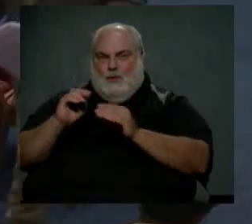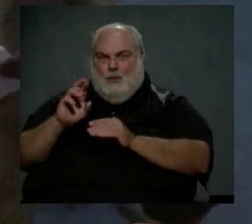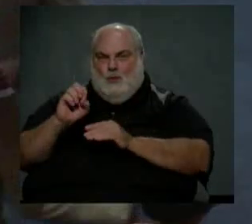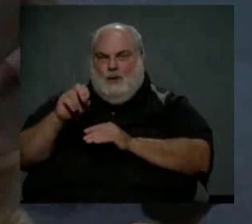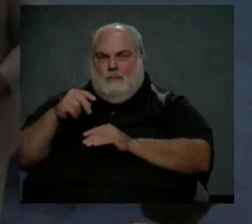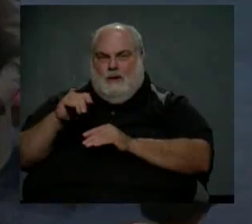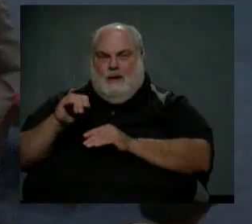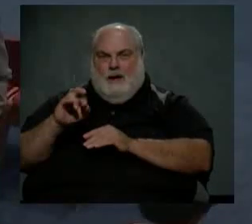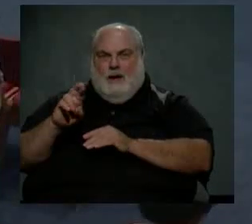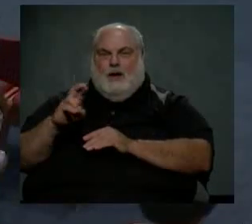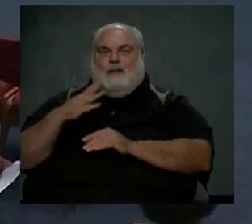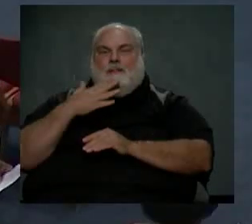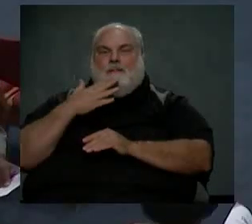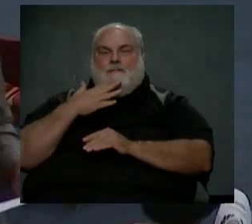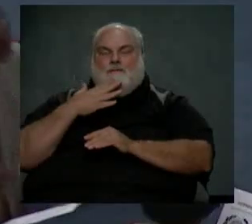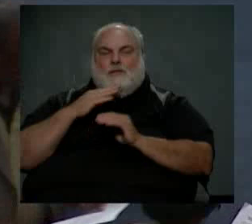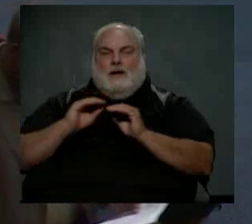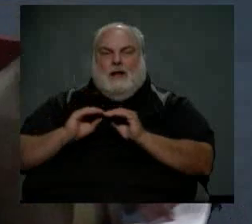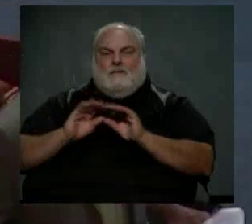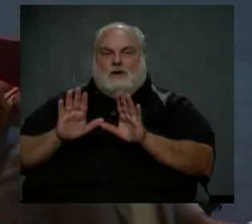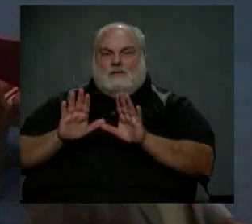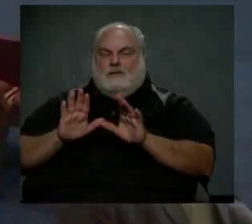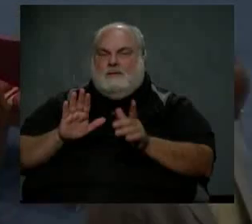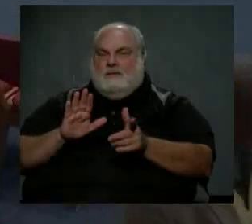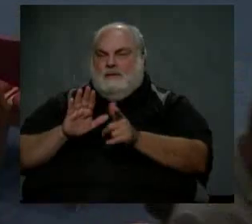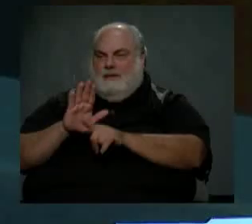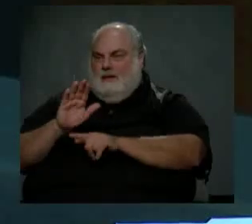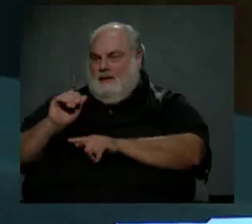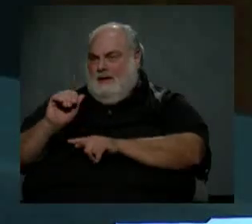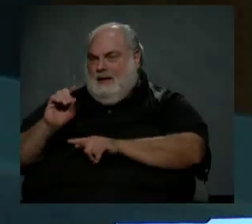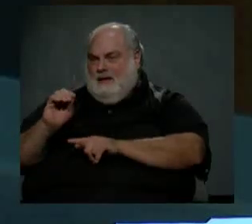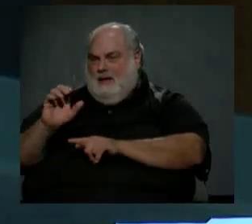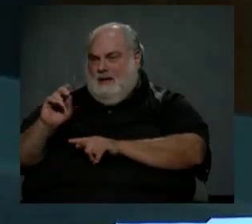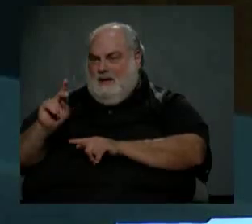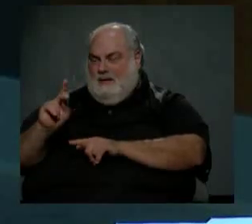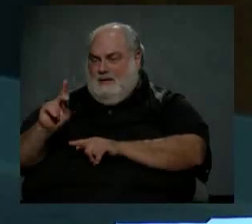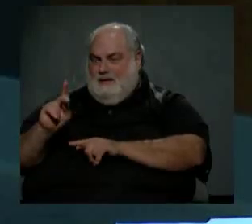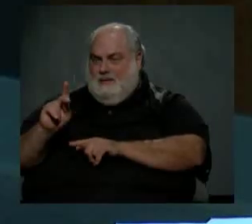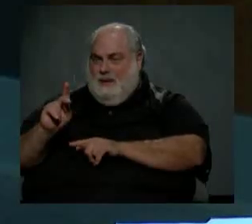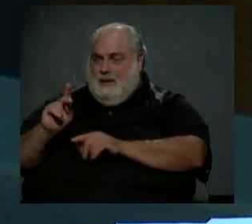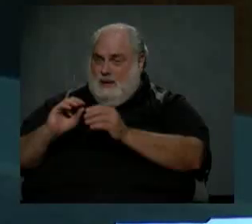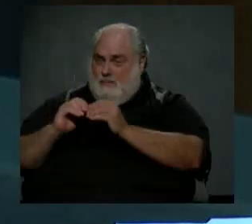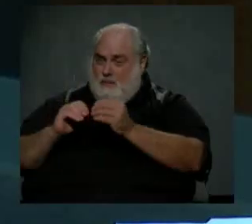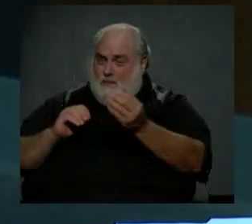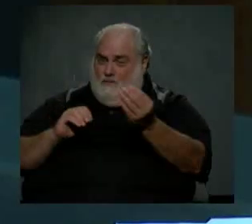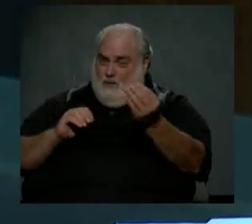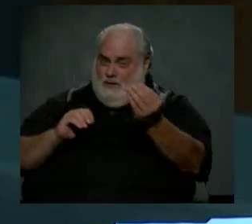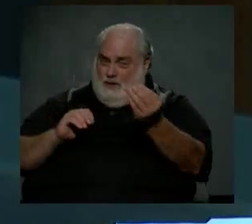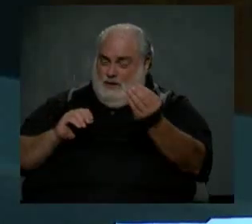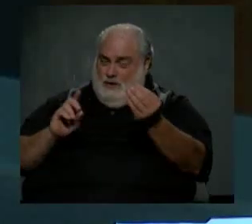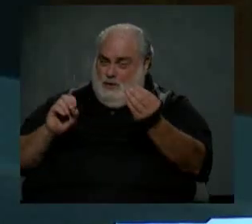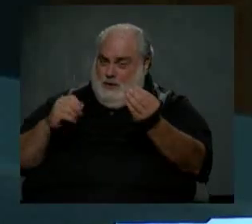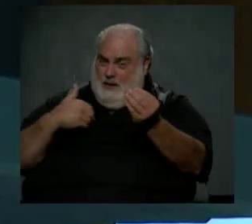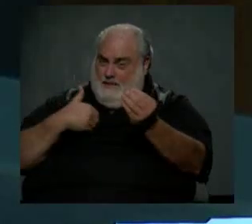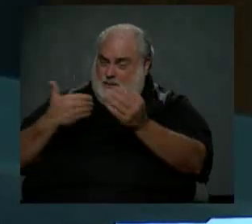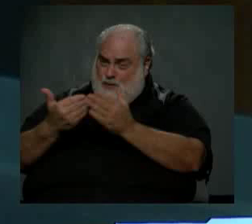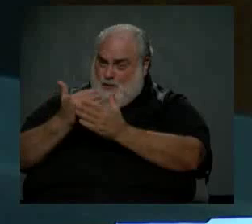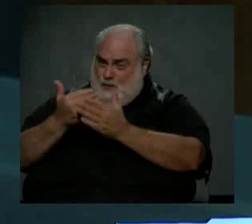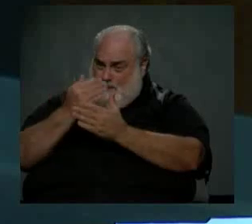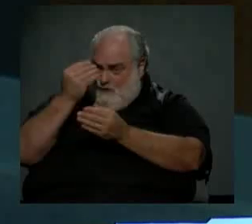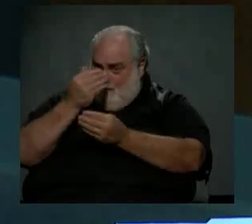the clarification. Director Adcock. Mr. Jones, on item 14, do we have any new